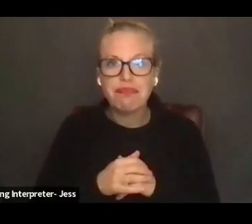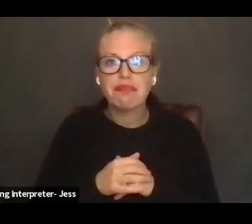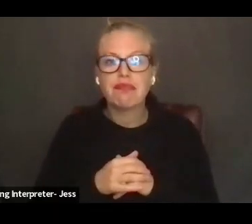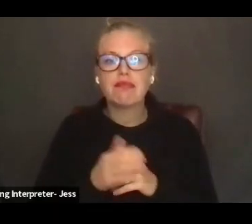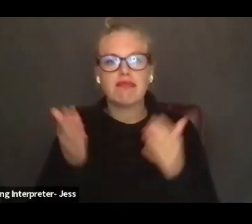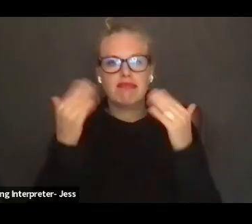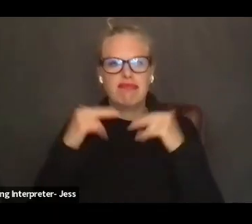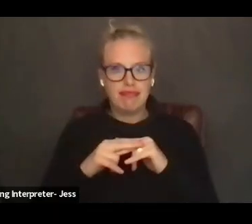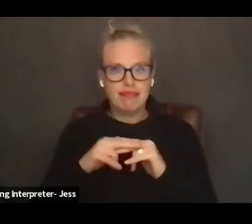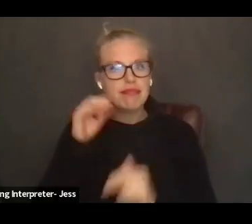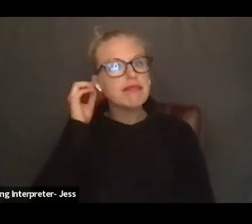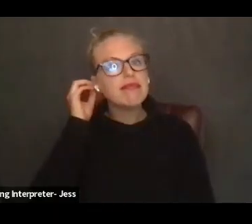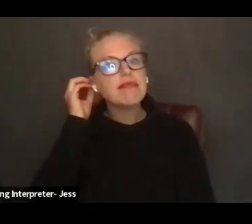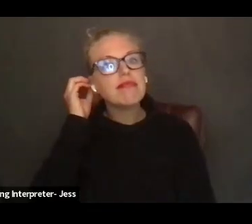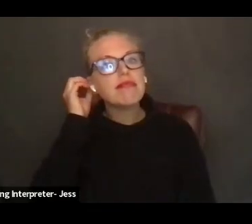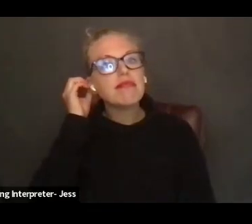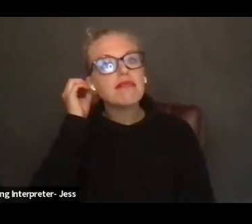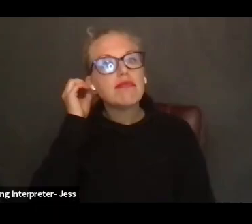slide.